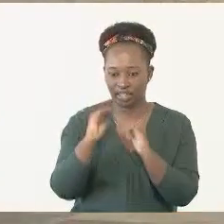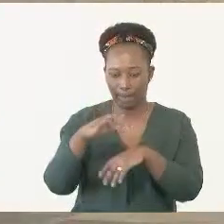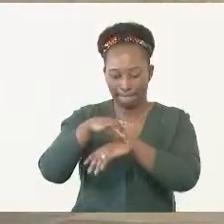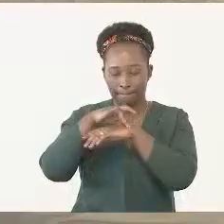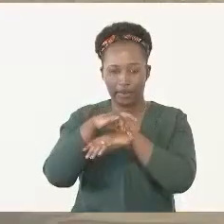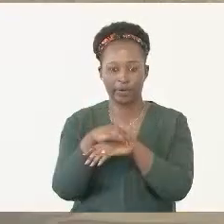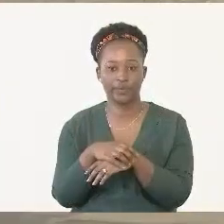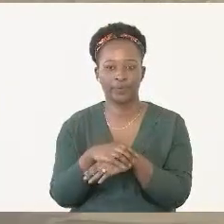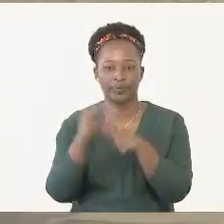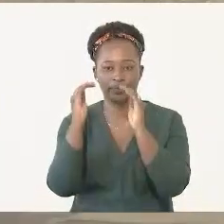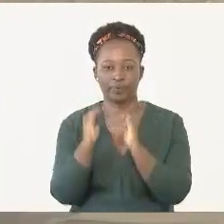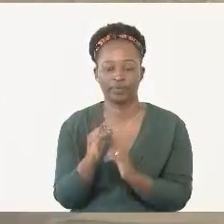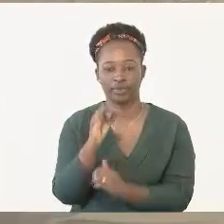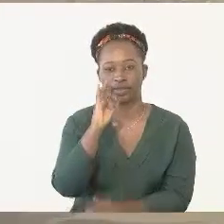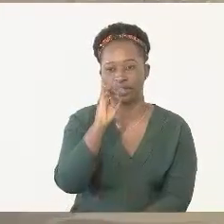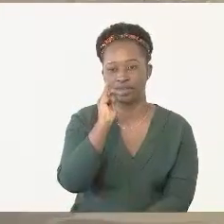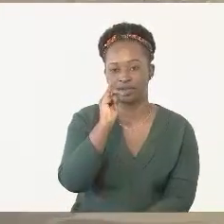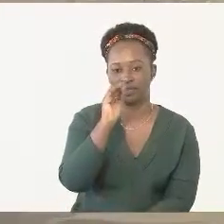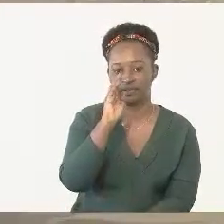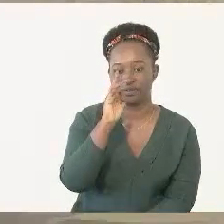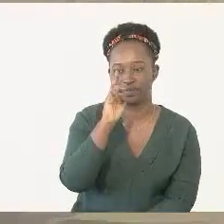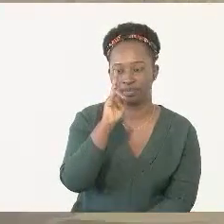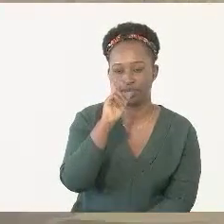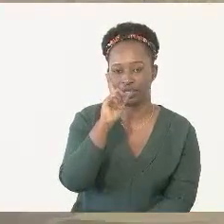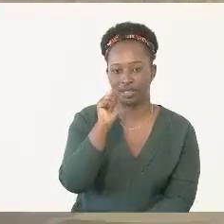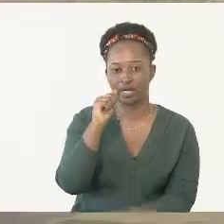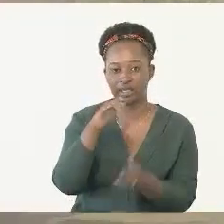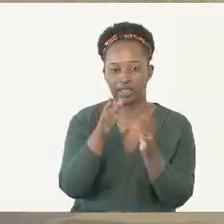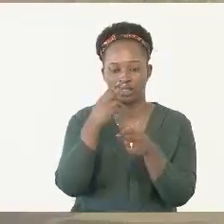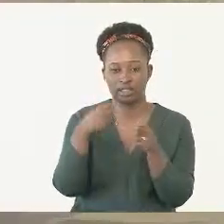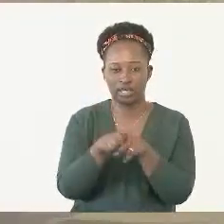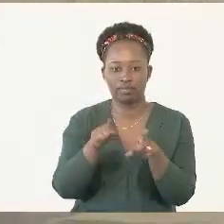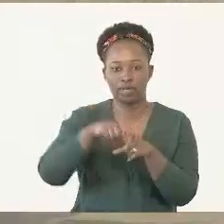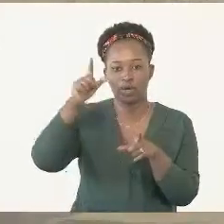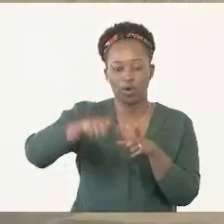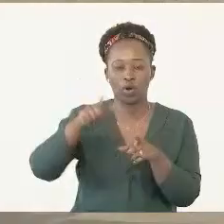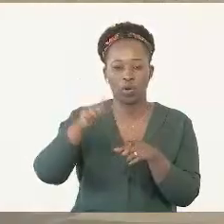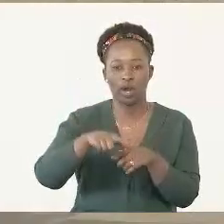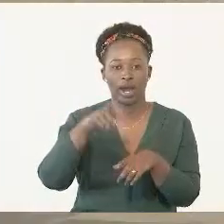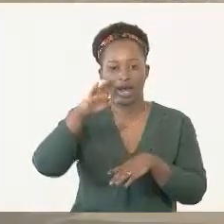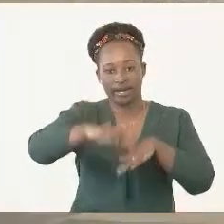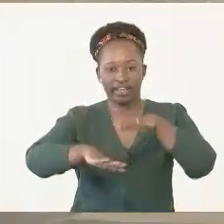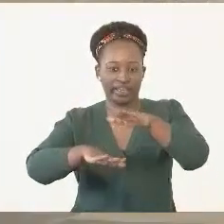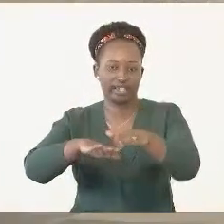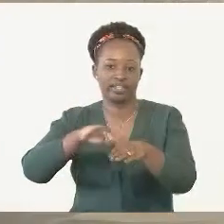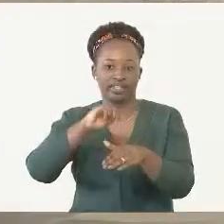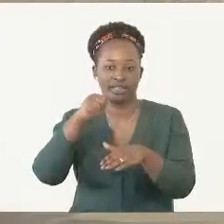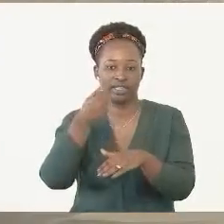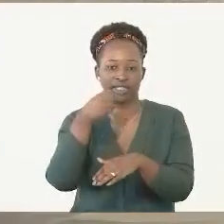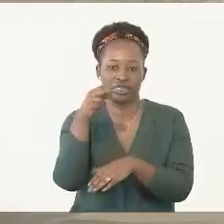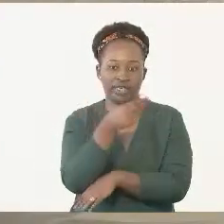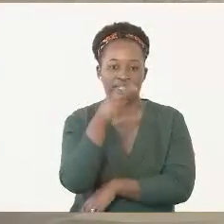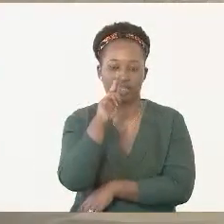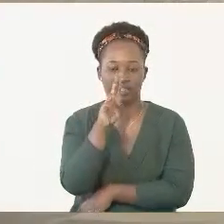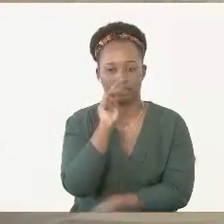have fibula, which is the lower leg. Then we have humerus, which is the upper arm. Those